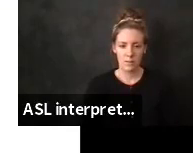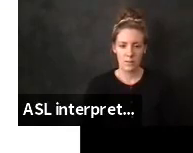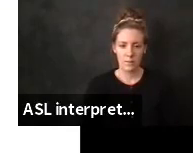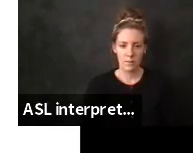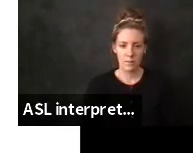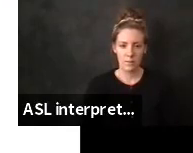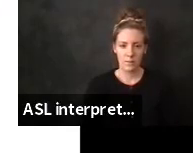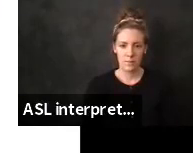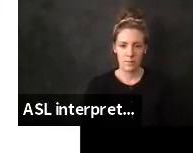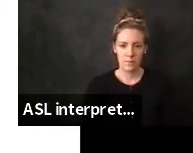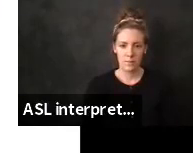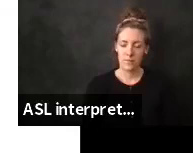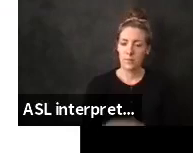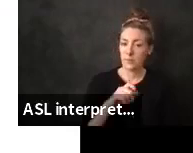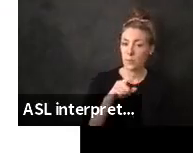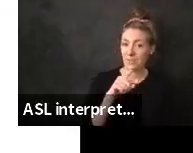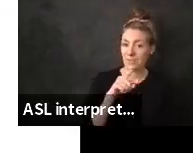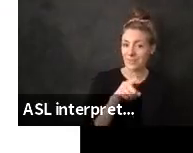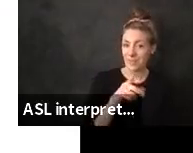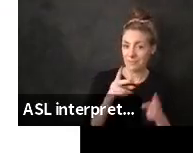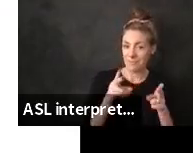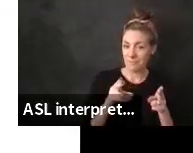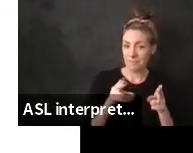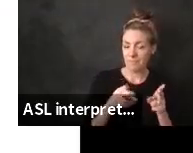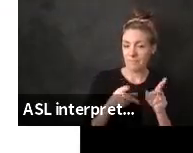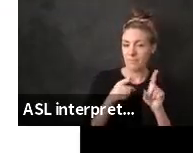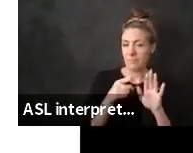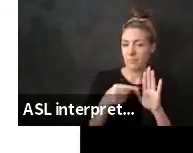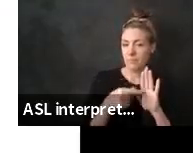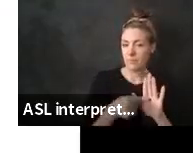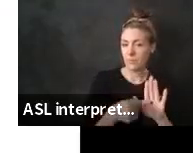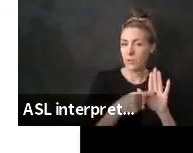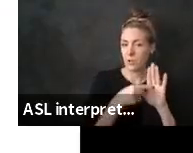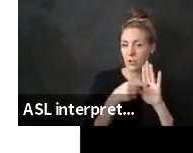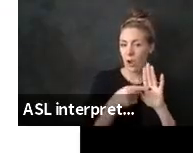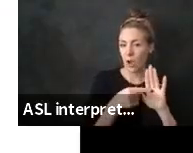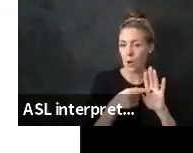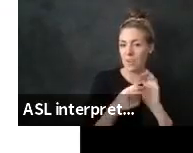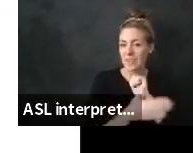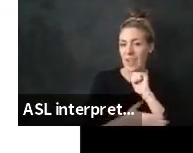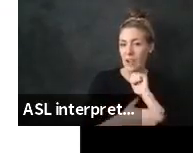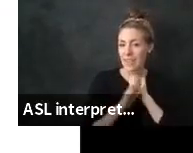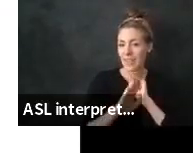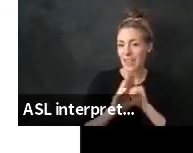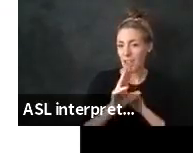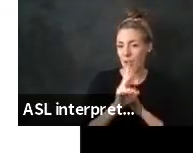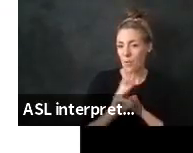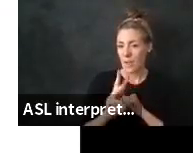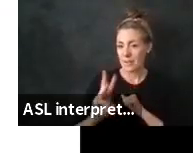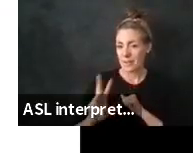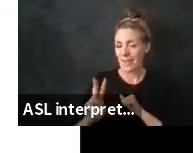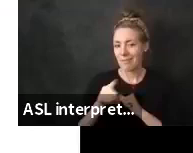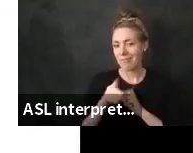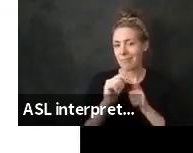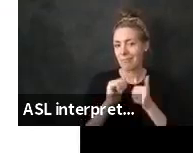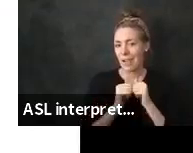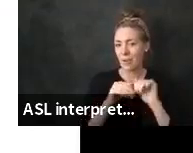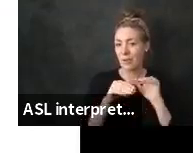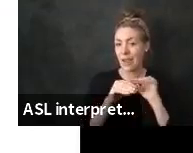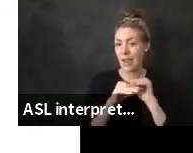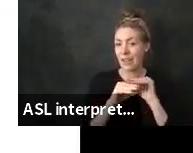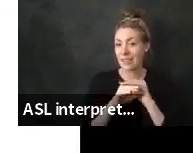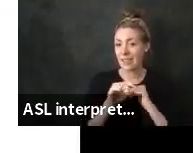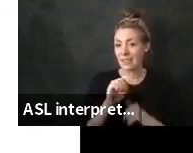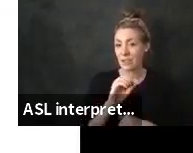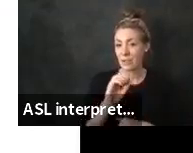This particular snapshot is a snapshot of the county's website, and this is where you would access the tools.